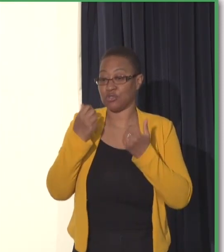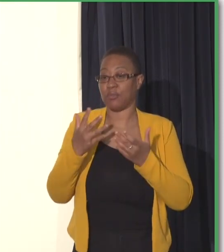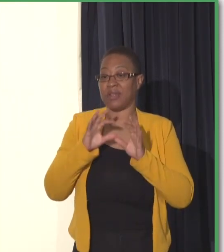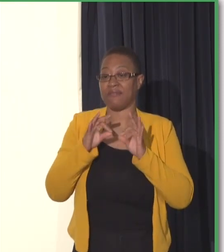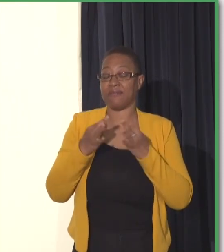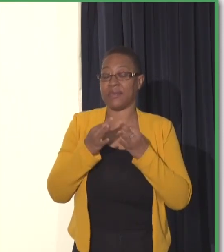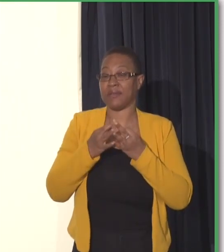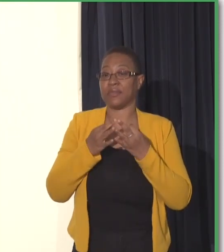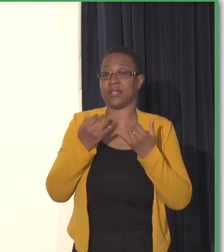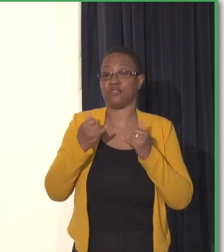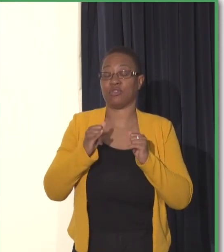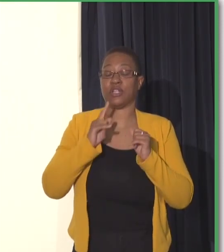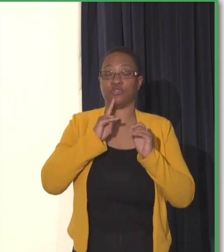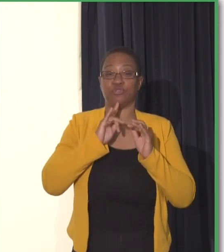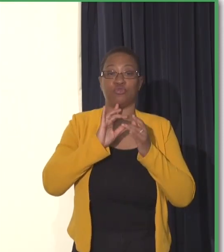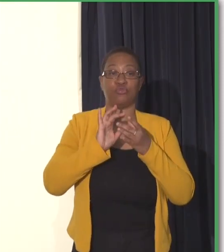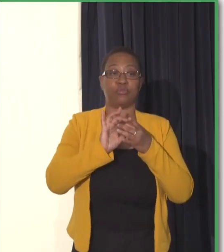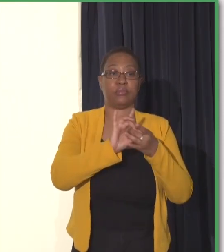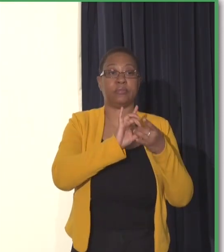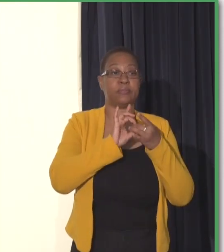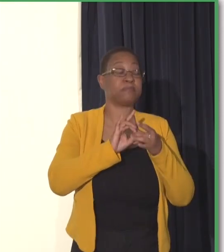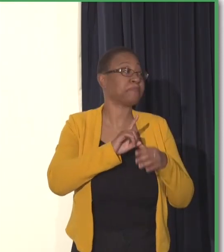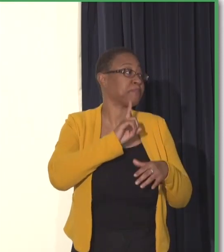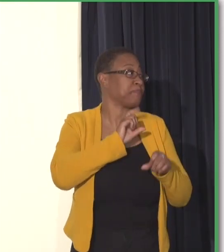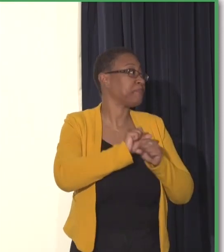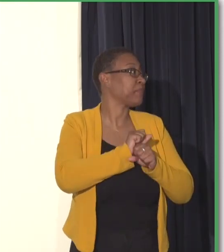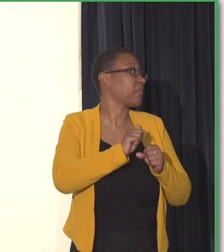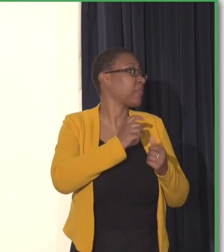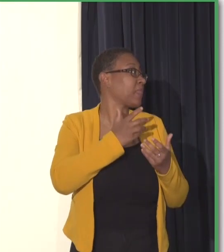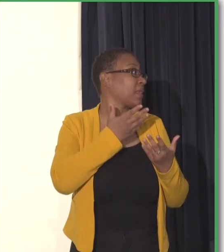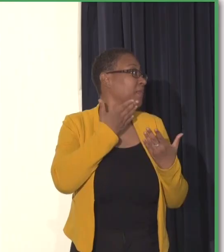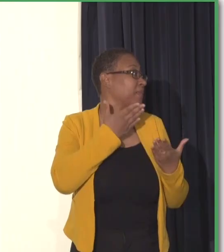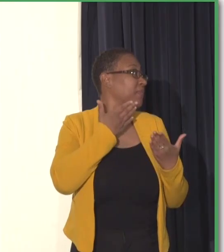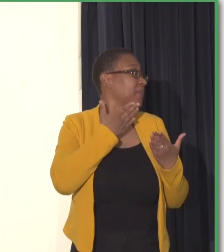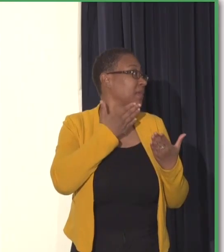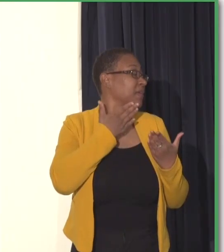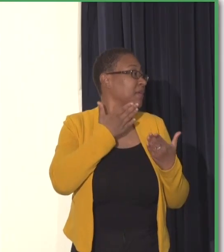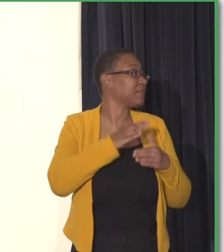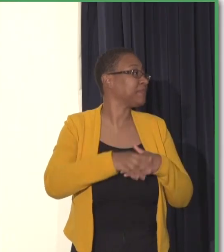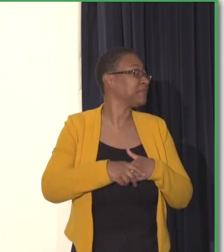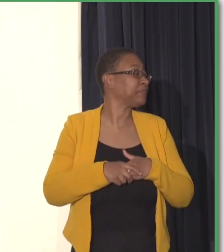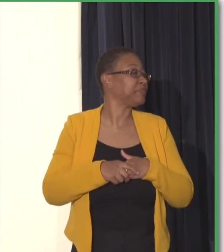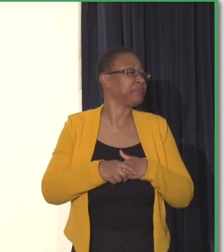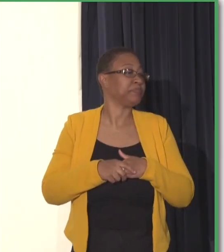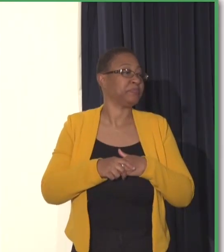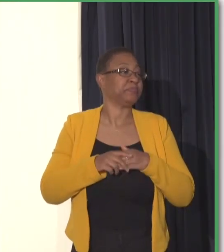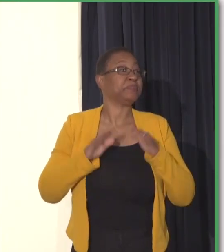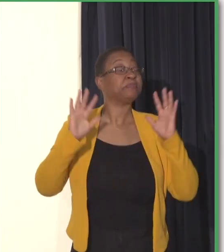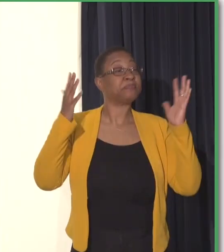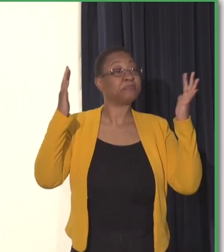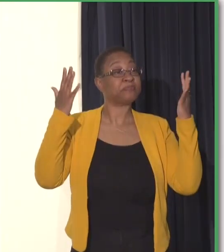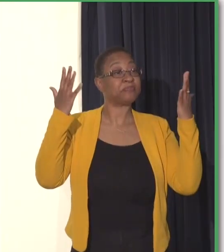have been out there reaching. Absolutely. Wonderful. I want to acknowledge somebody too. Wonderful.